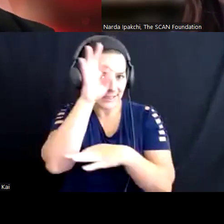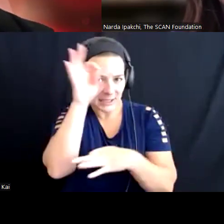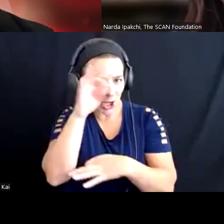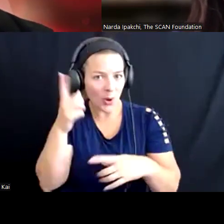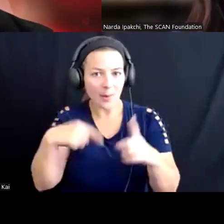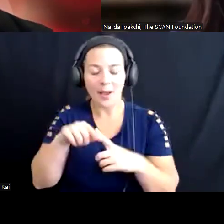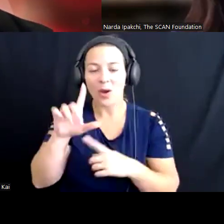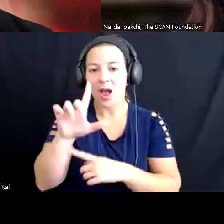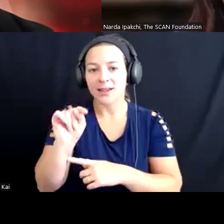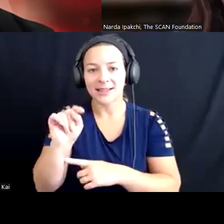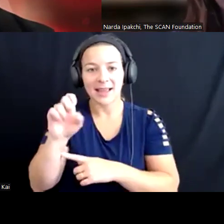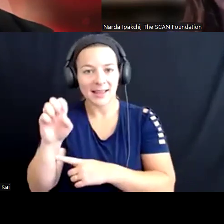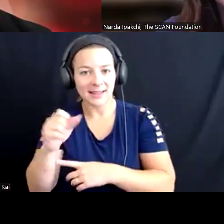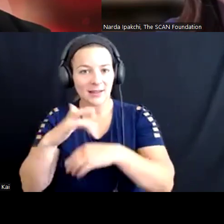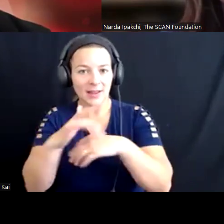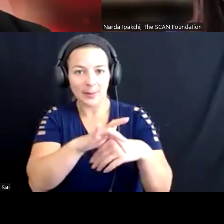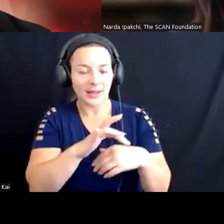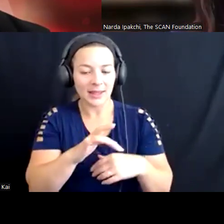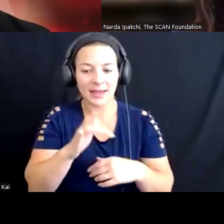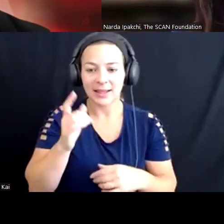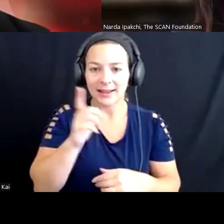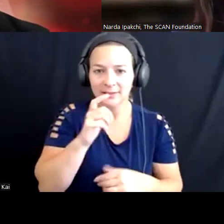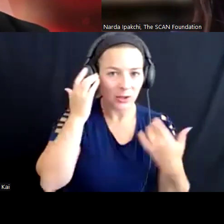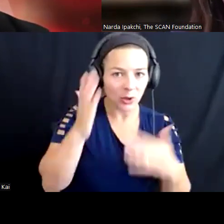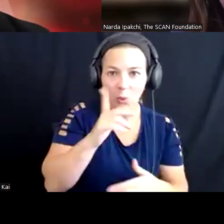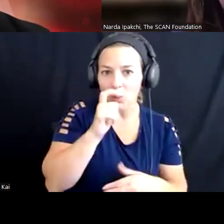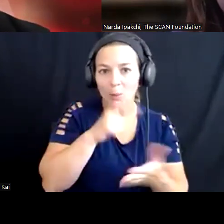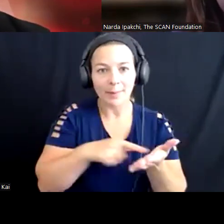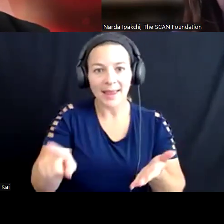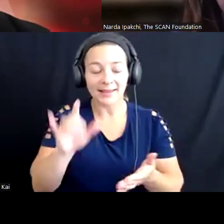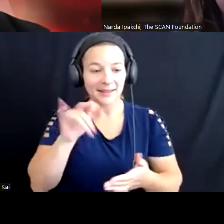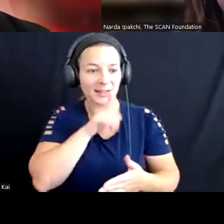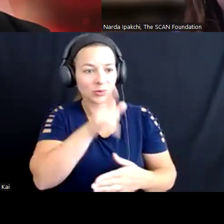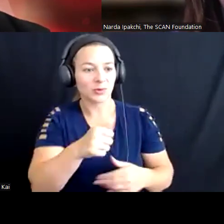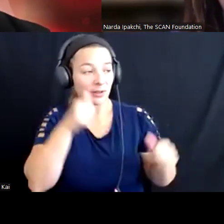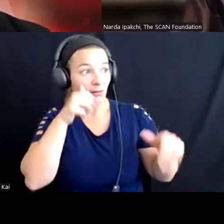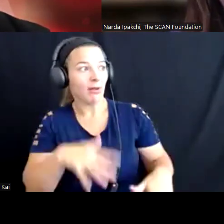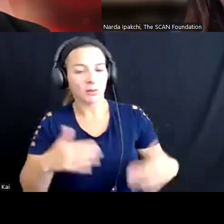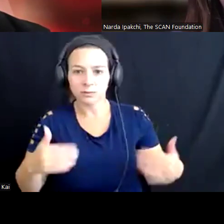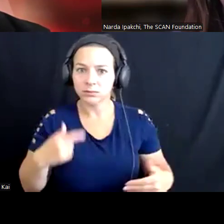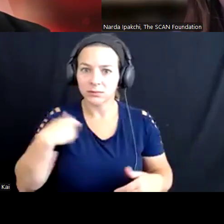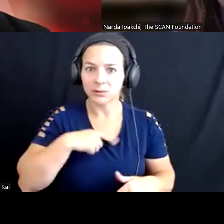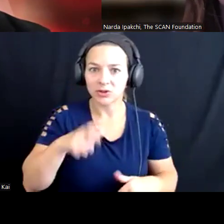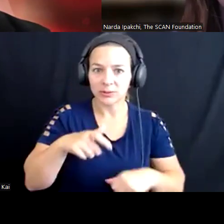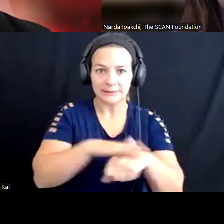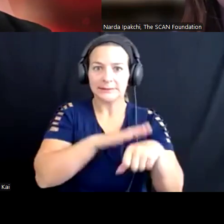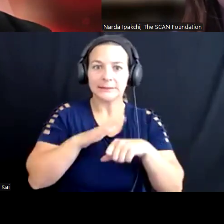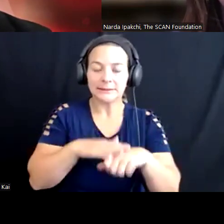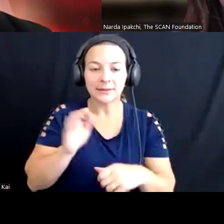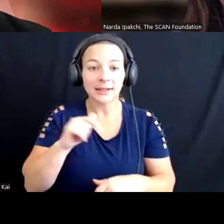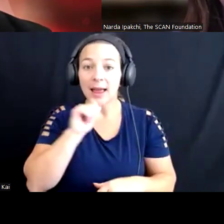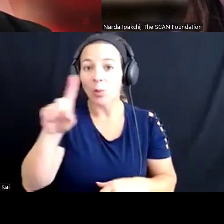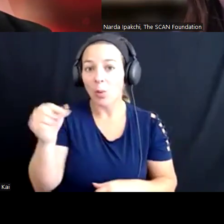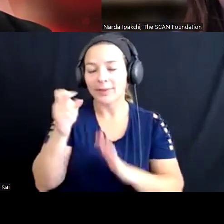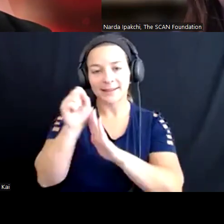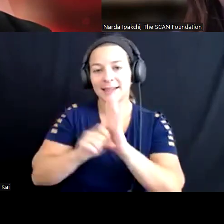LTSS availability of LTSS and who pays for it should really be a wake-up call, not only in the state of California, but this is obviously a